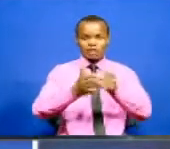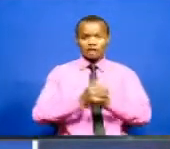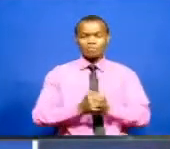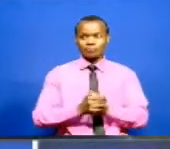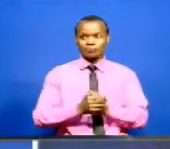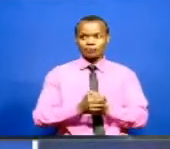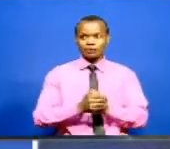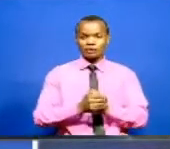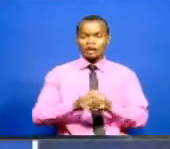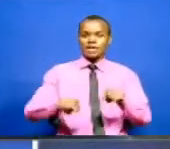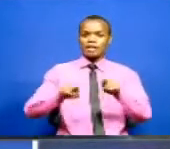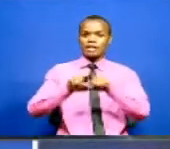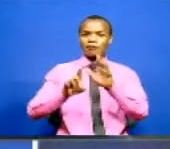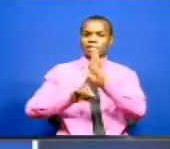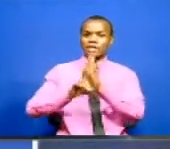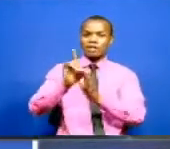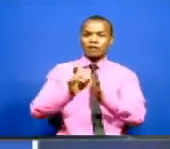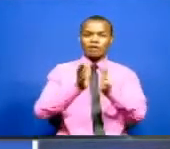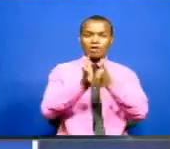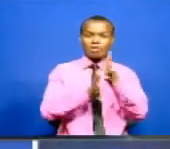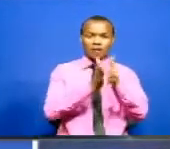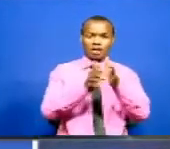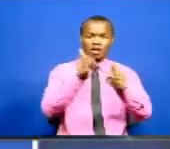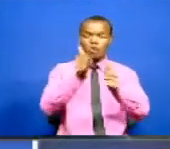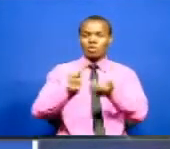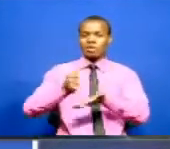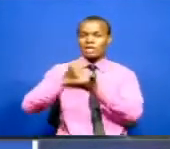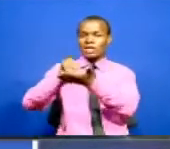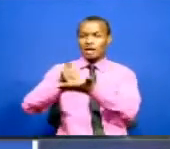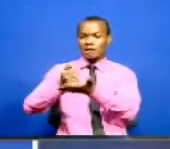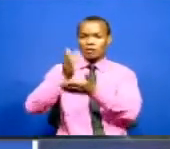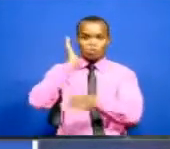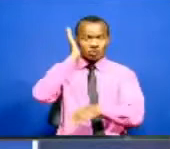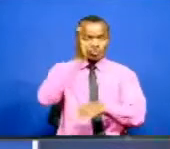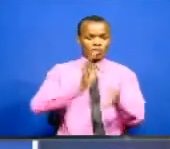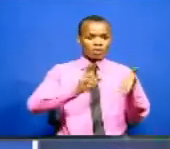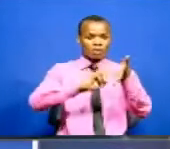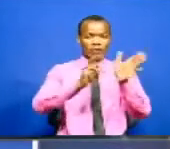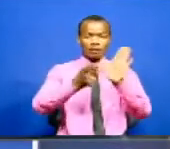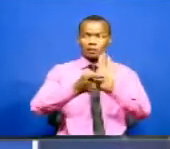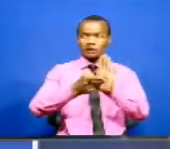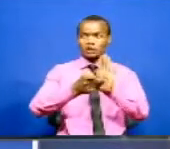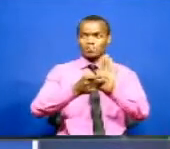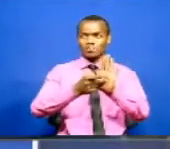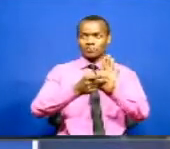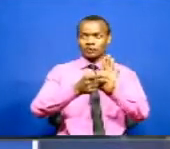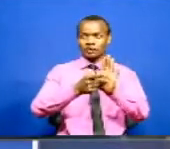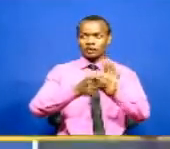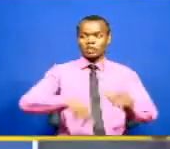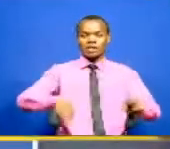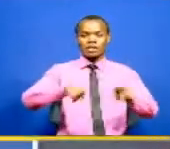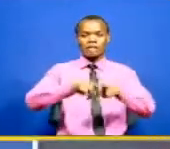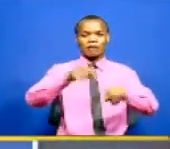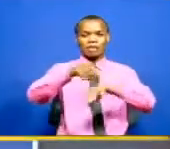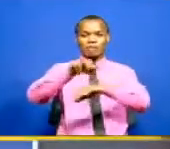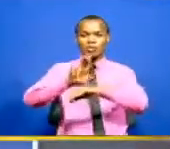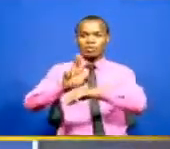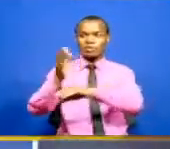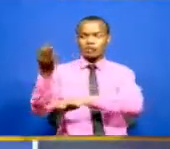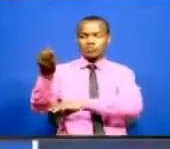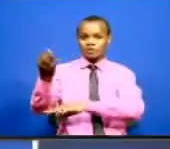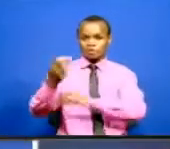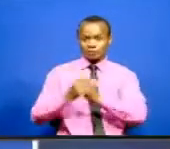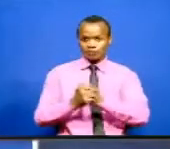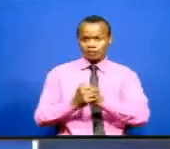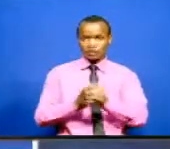and develop a plan that will help this project be sustained well into the future. The digital